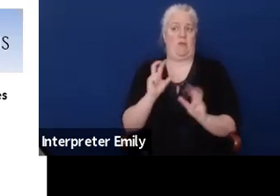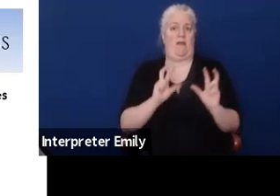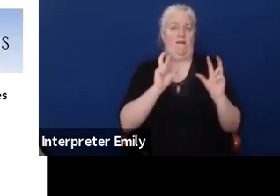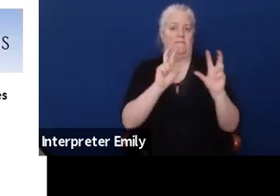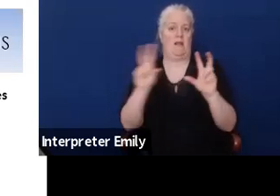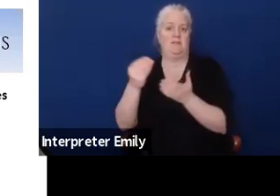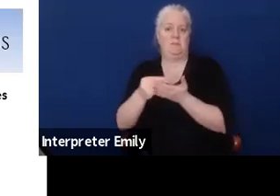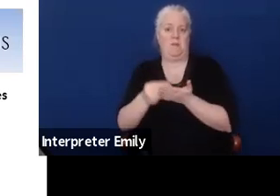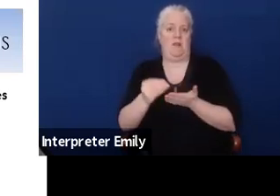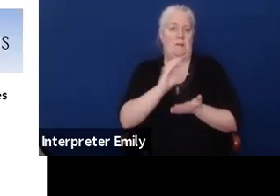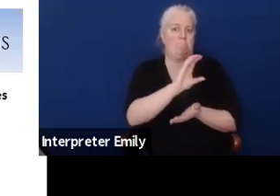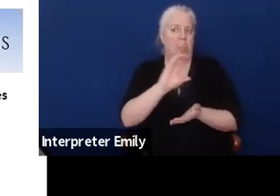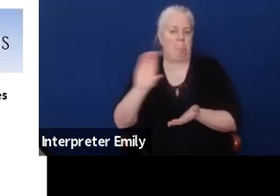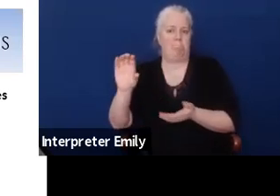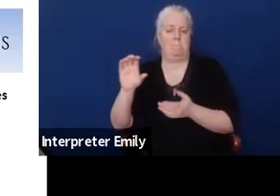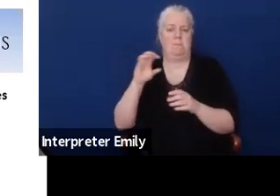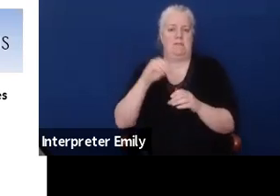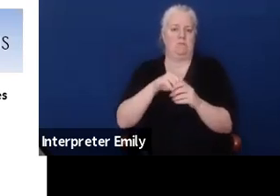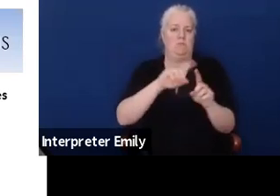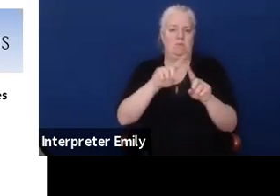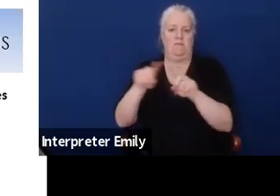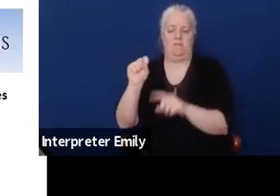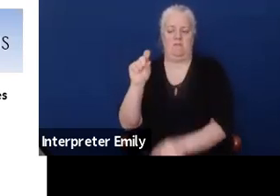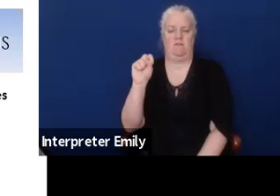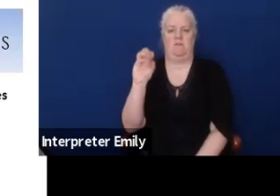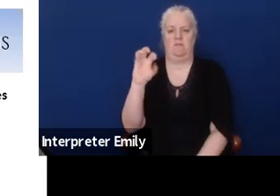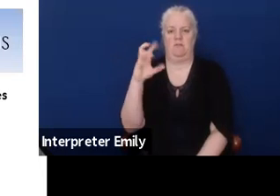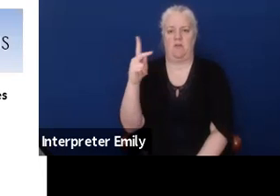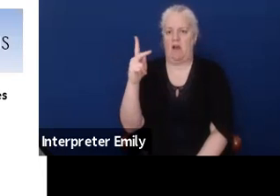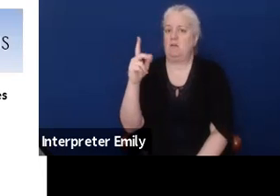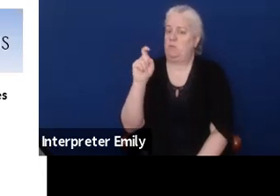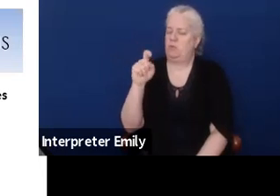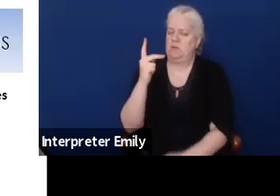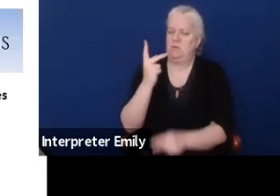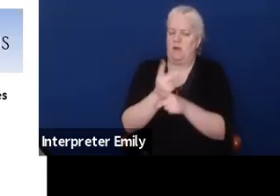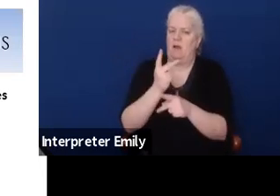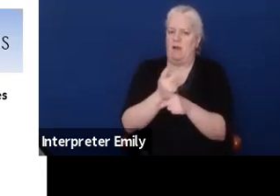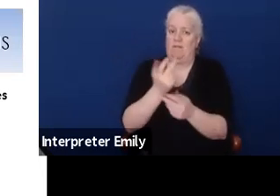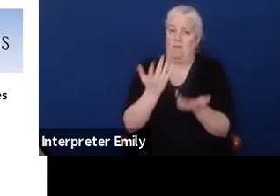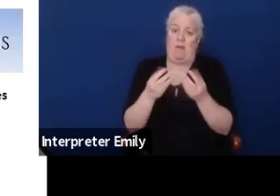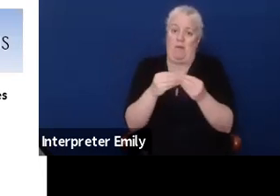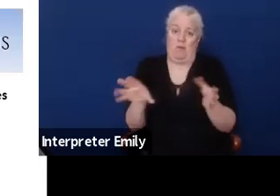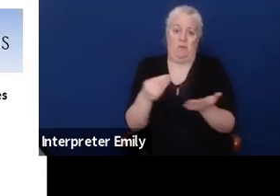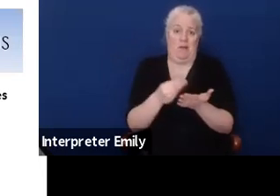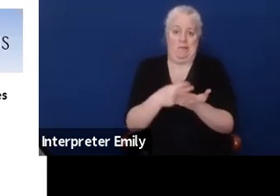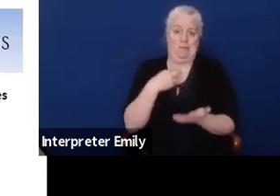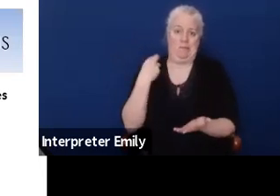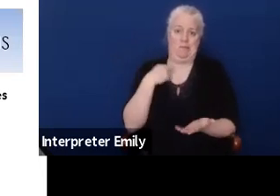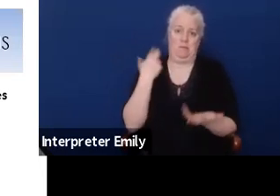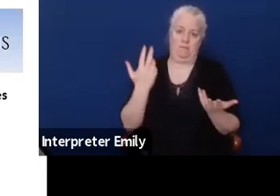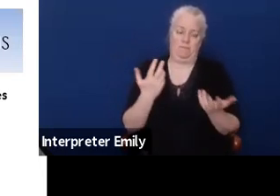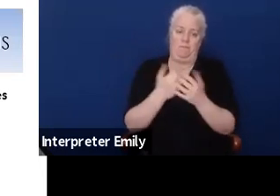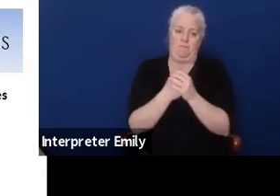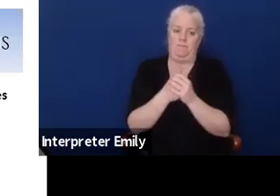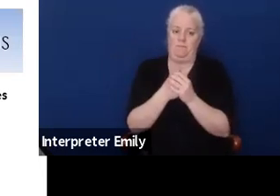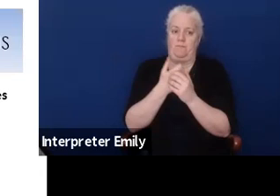your earnings every month into a stock, but you need to be careful that you might lose the money because the stock